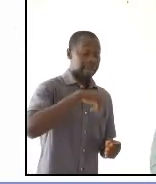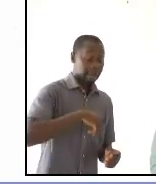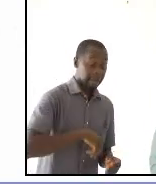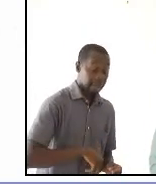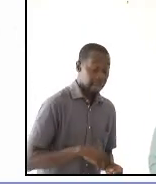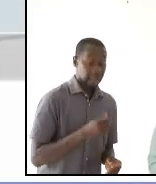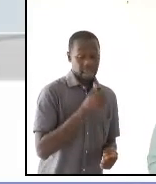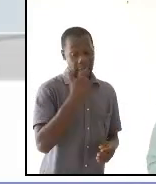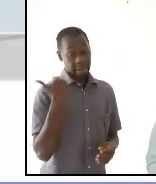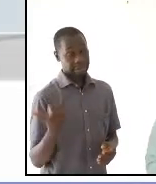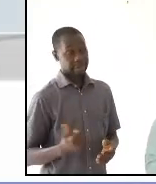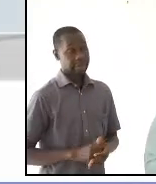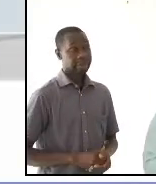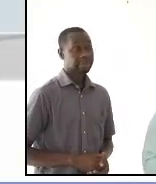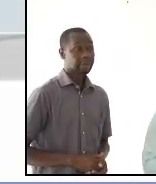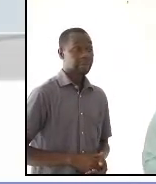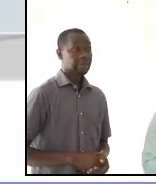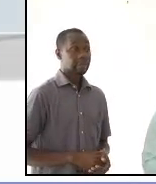out.